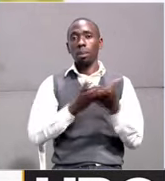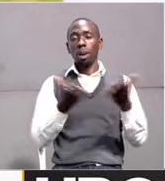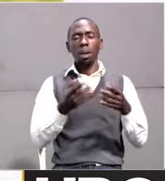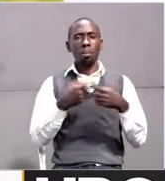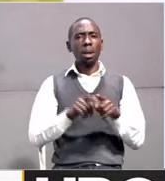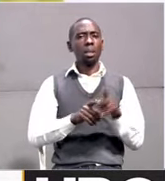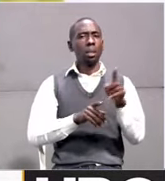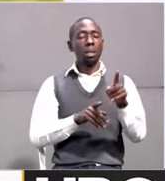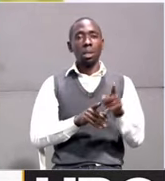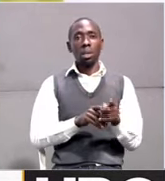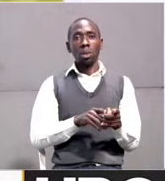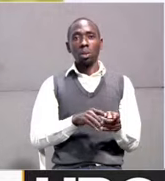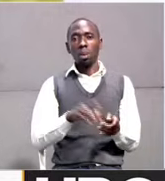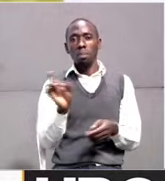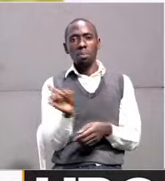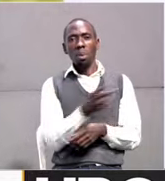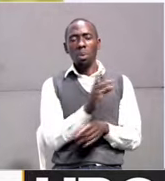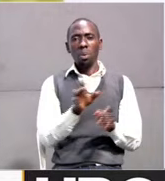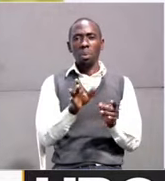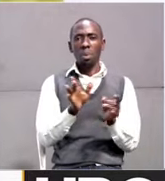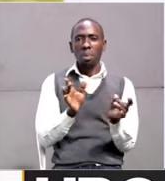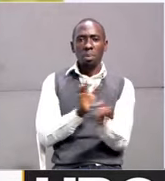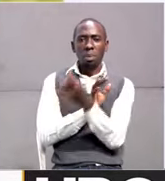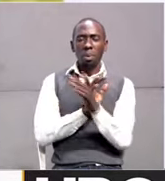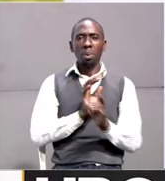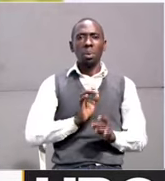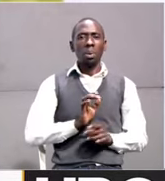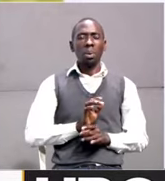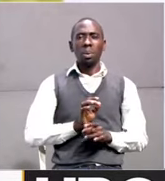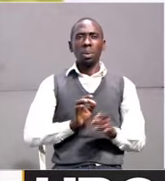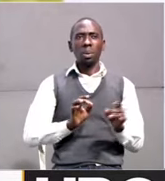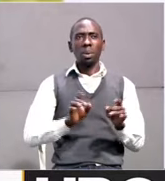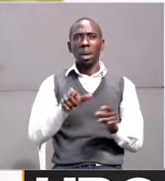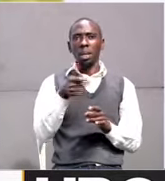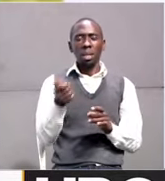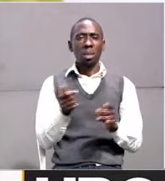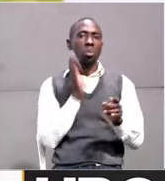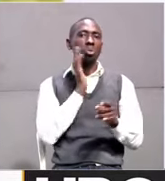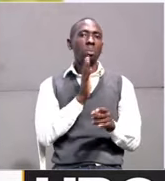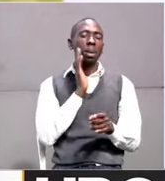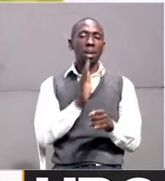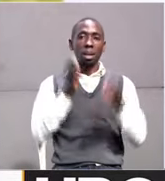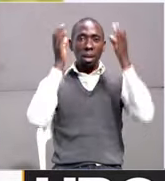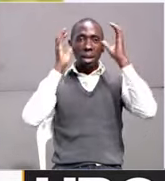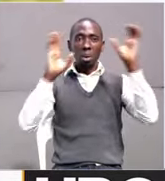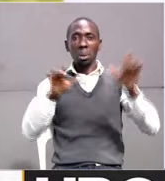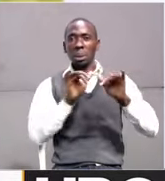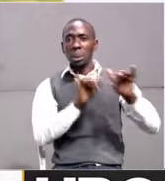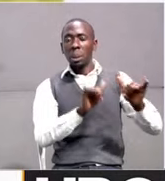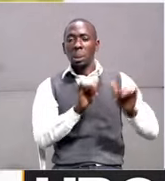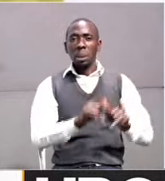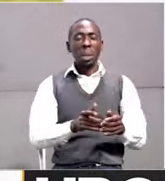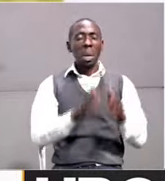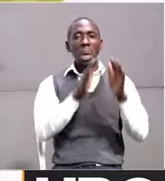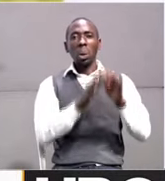eliminate the grazing, because these European cows which stay in the house all the